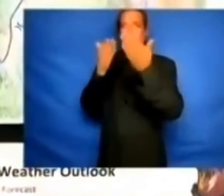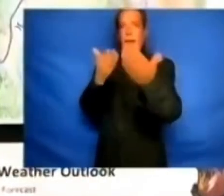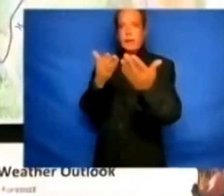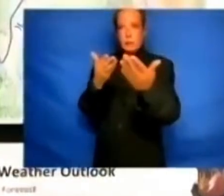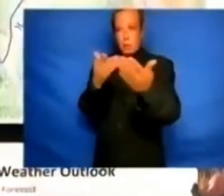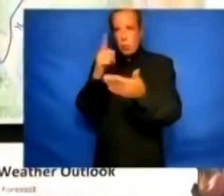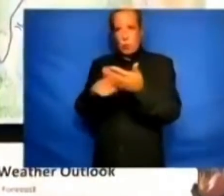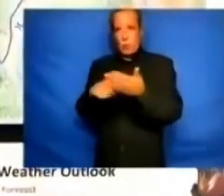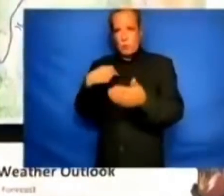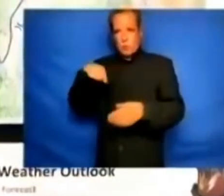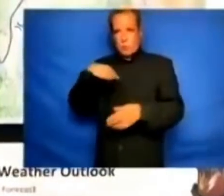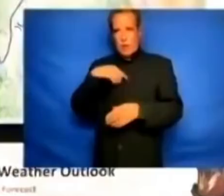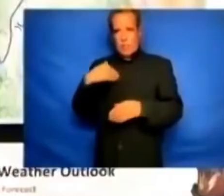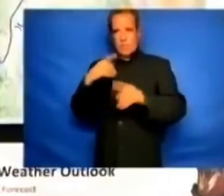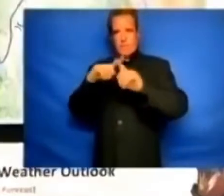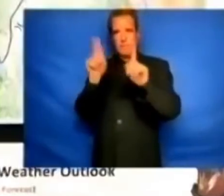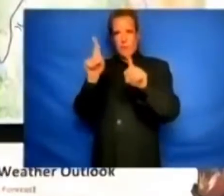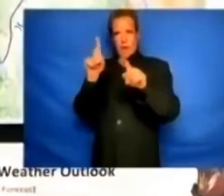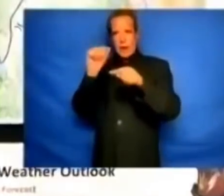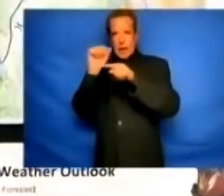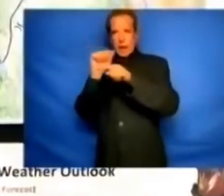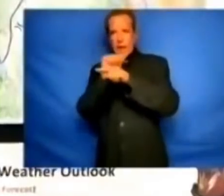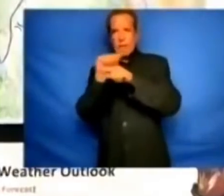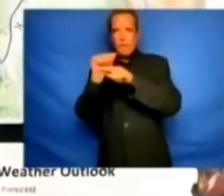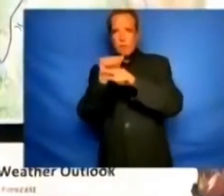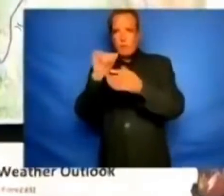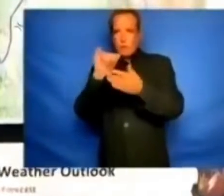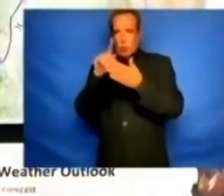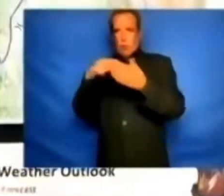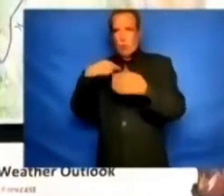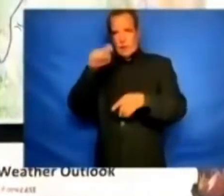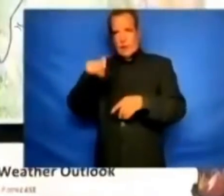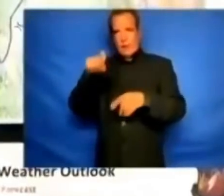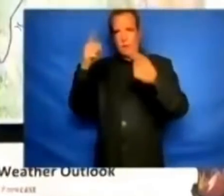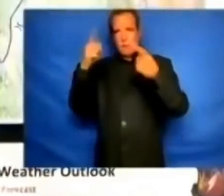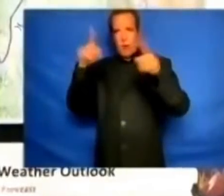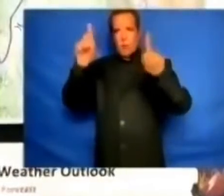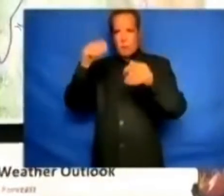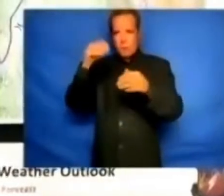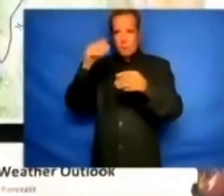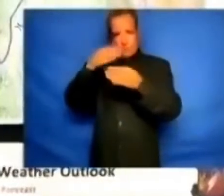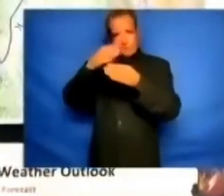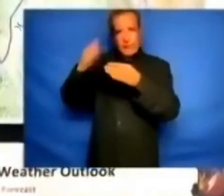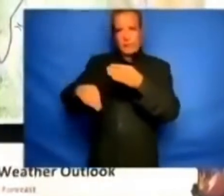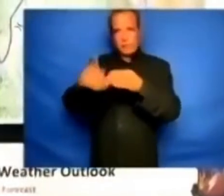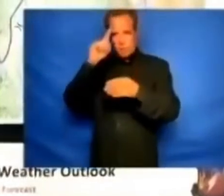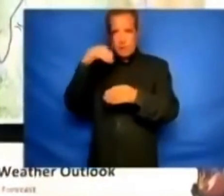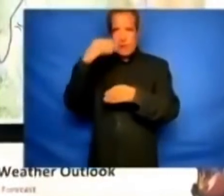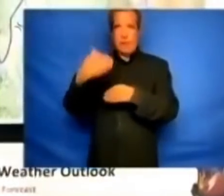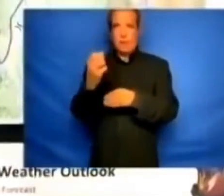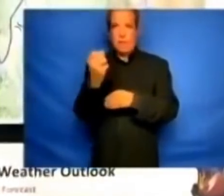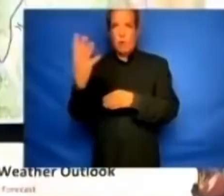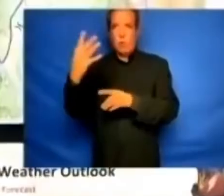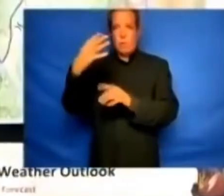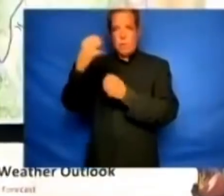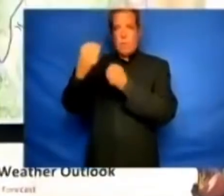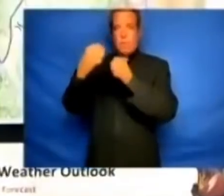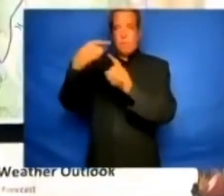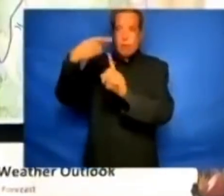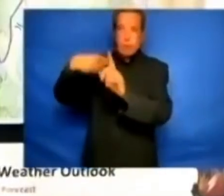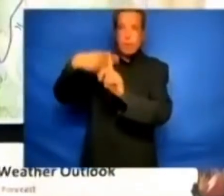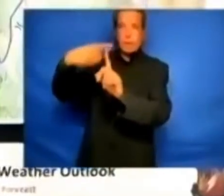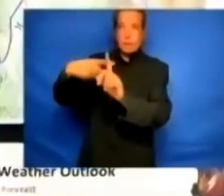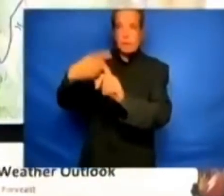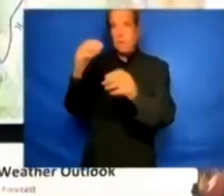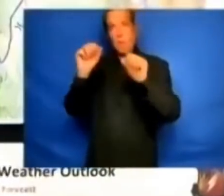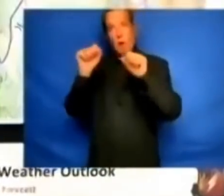different activities that are going to need to be accomplished over the next months and potentially years in an effort to